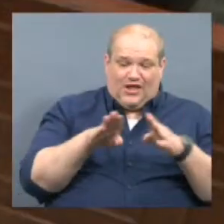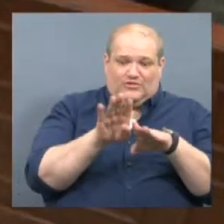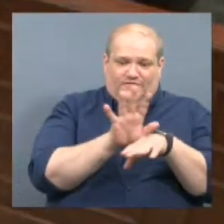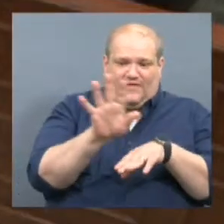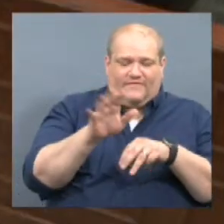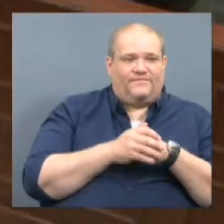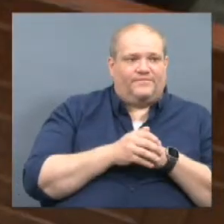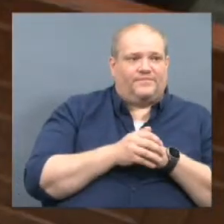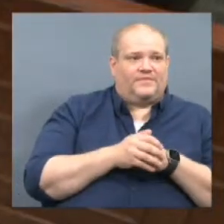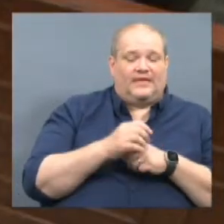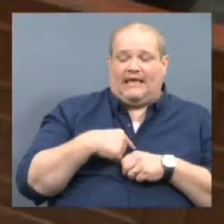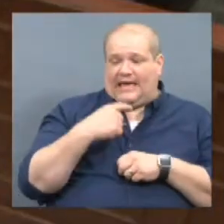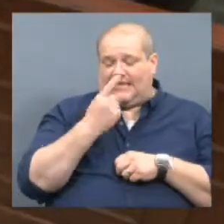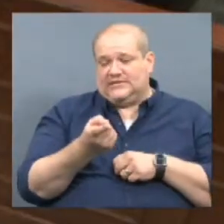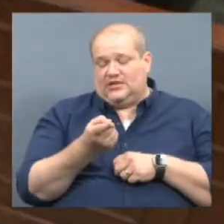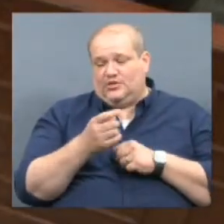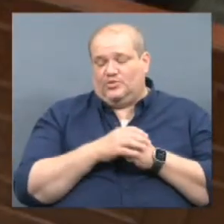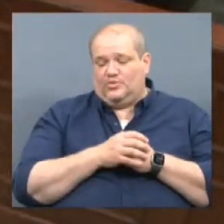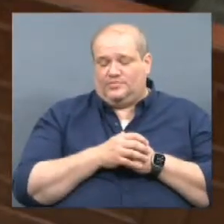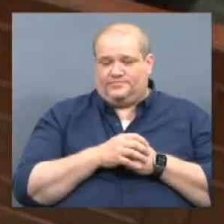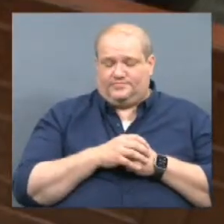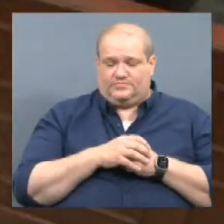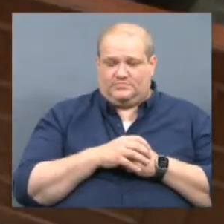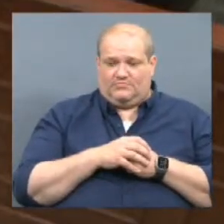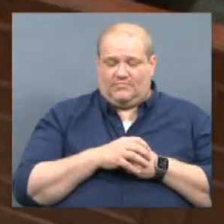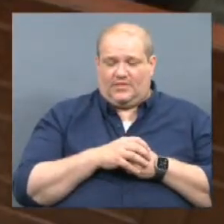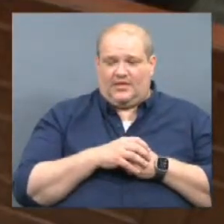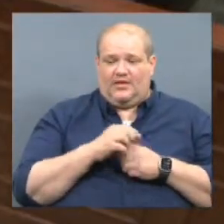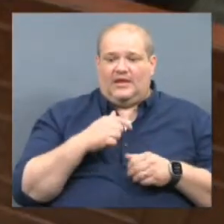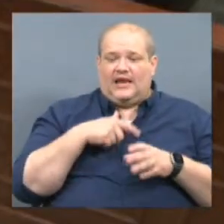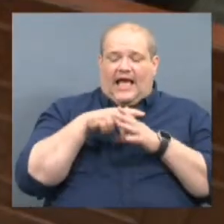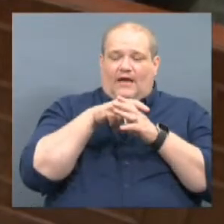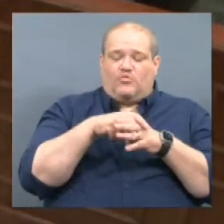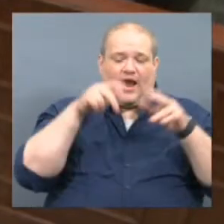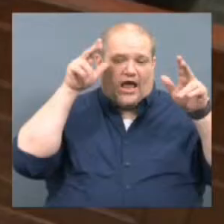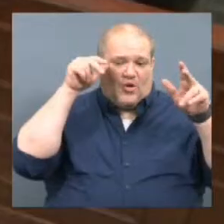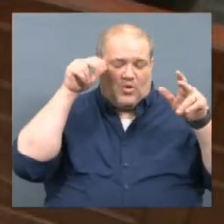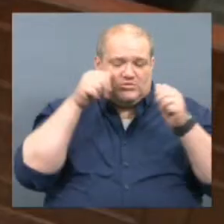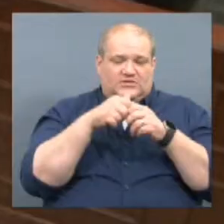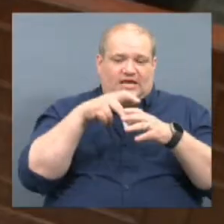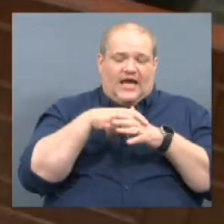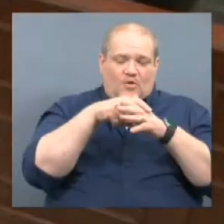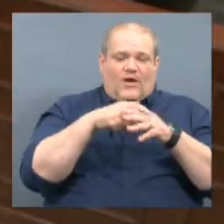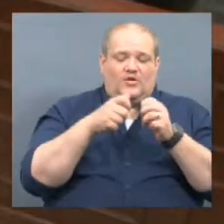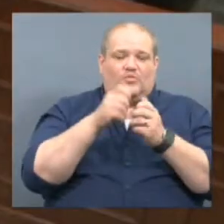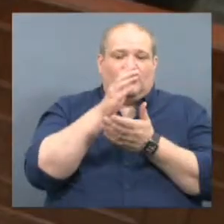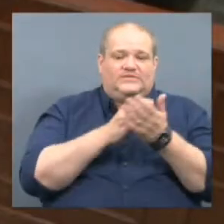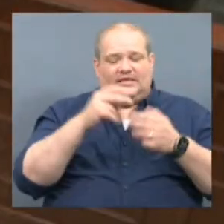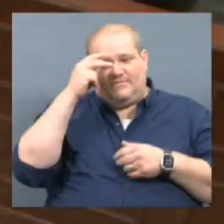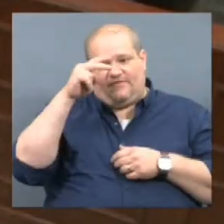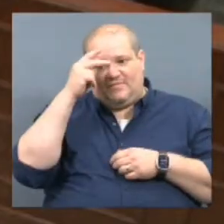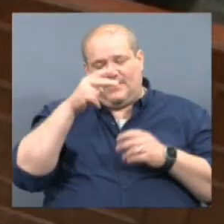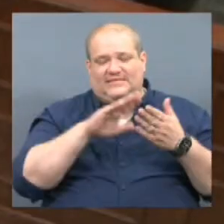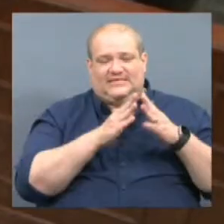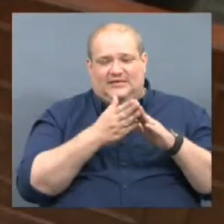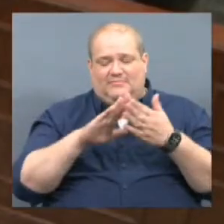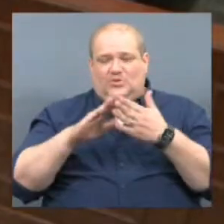Well, I could tell you this. I ride horses, so I ride with some of the Mexican